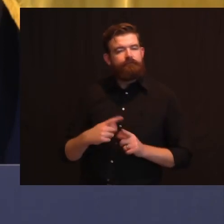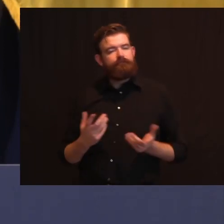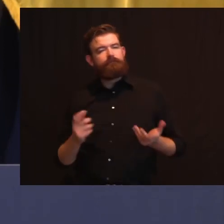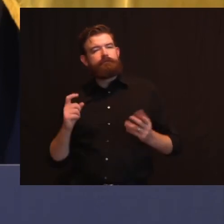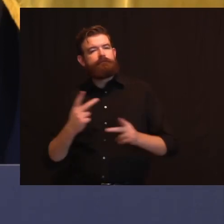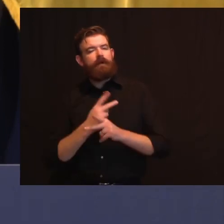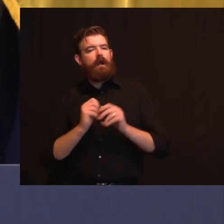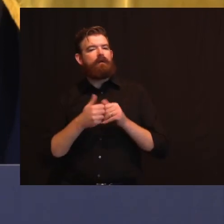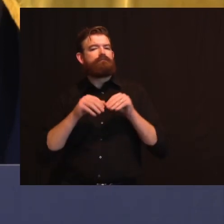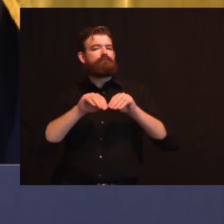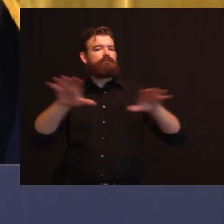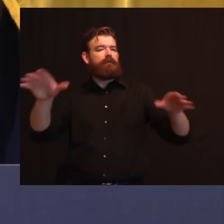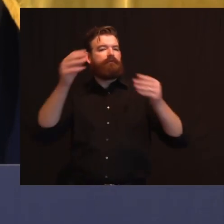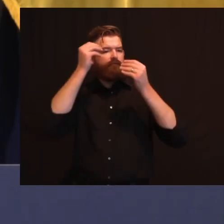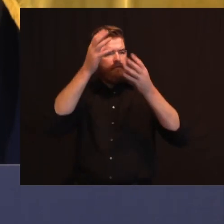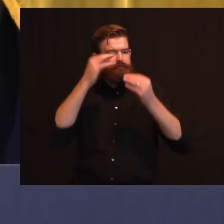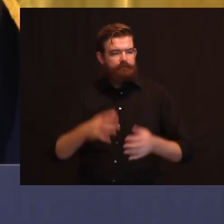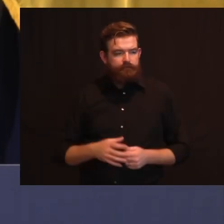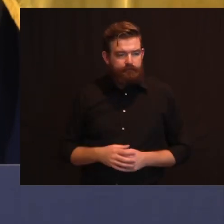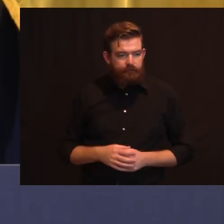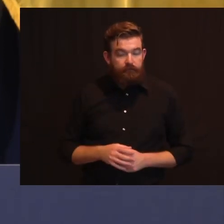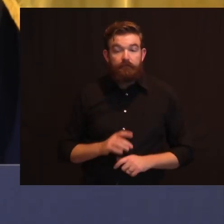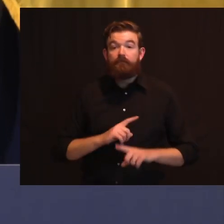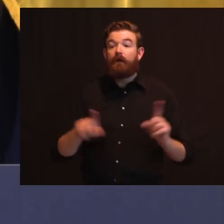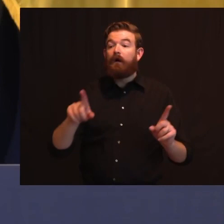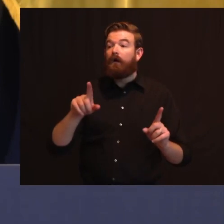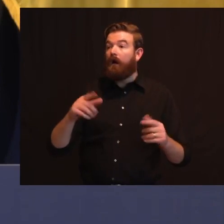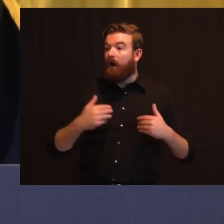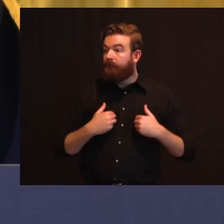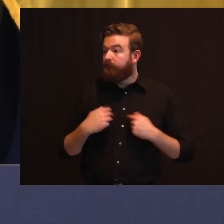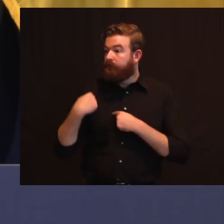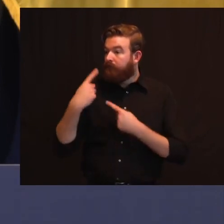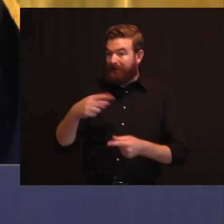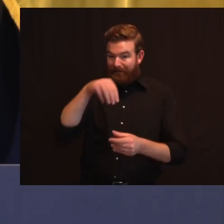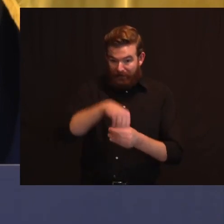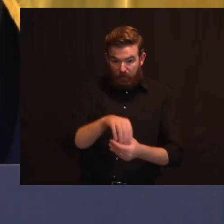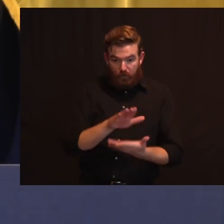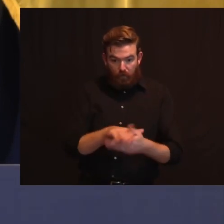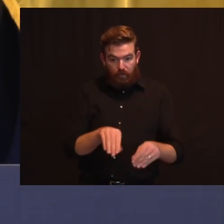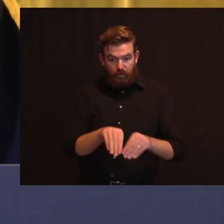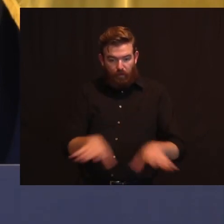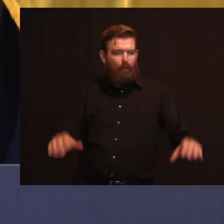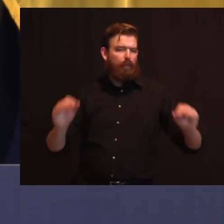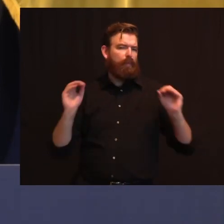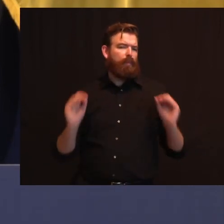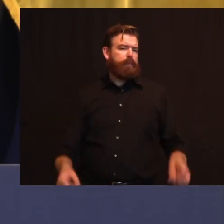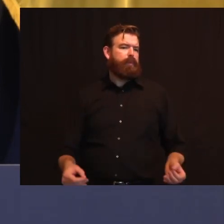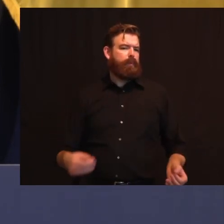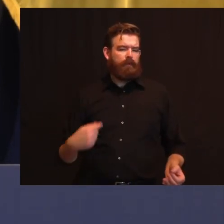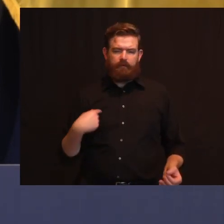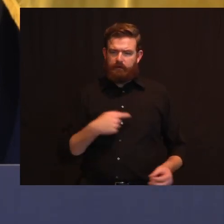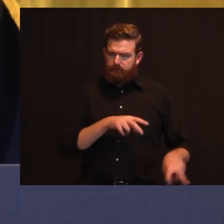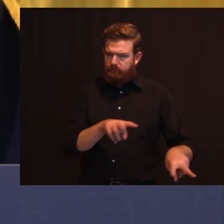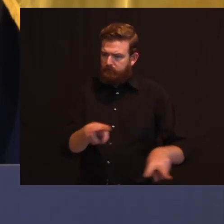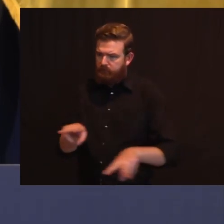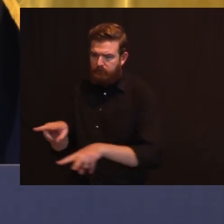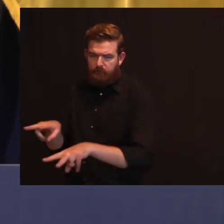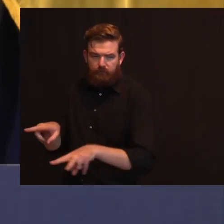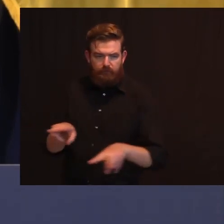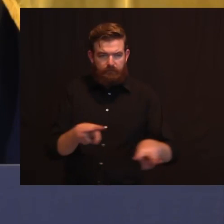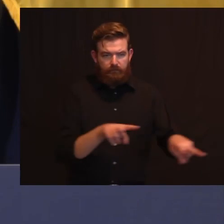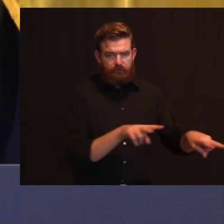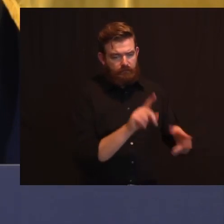of. And secondly, from our standpoint, and we're monitoring this is iterative, so please know that, the